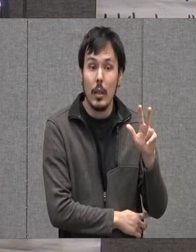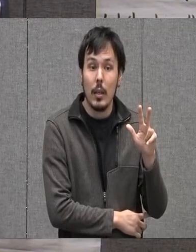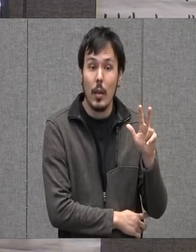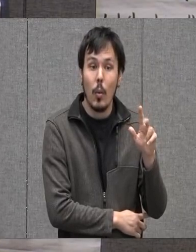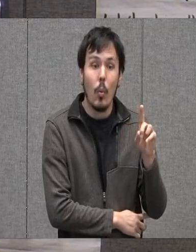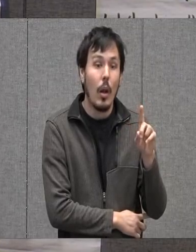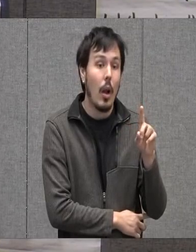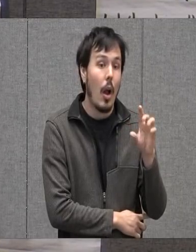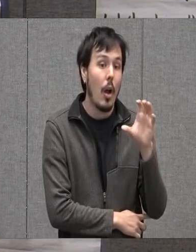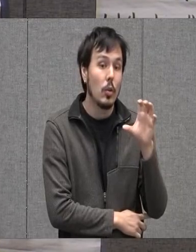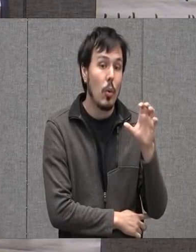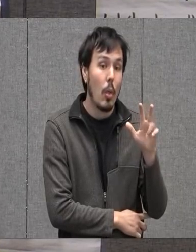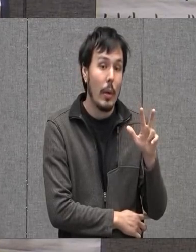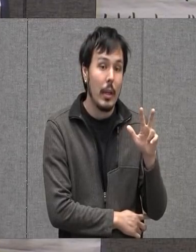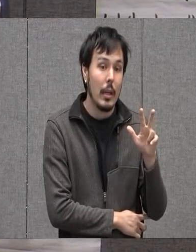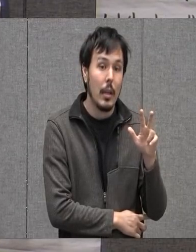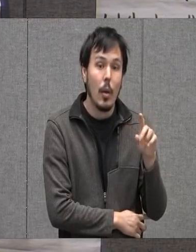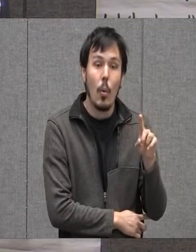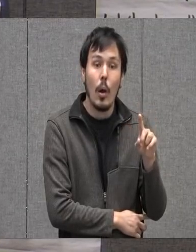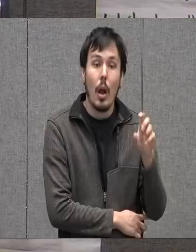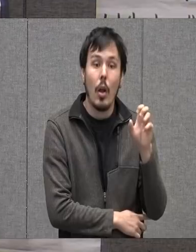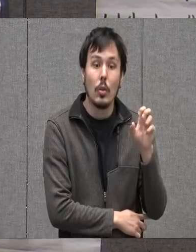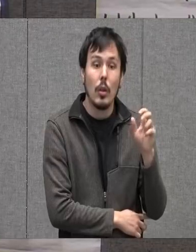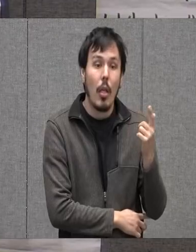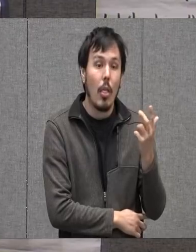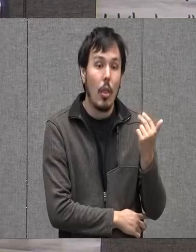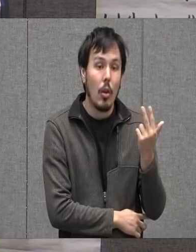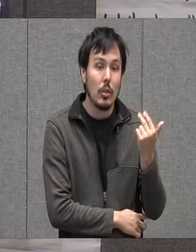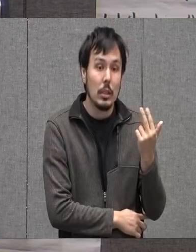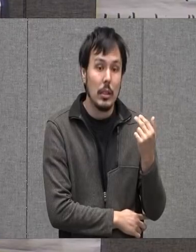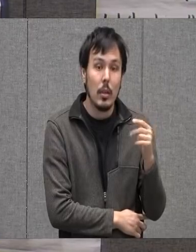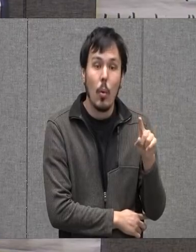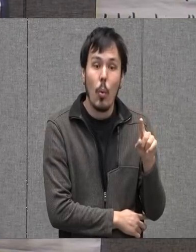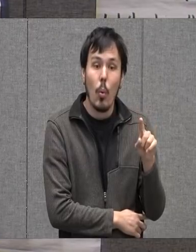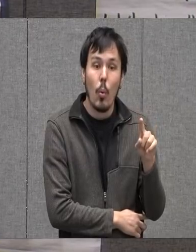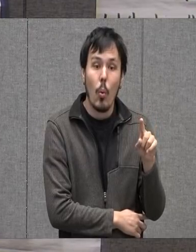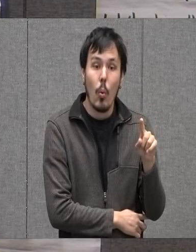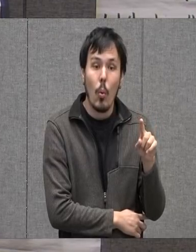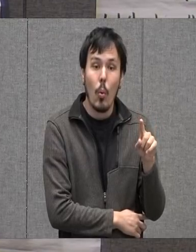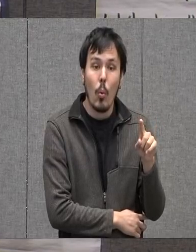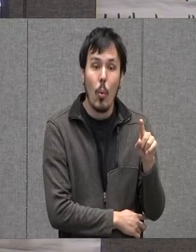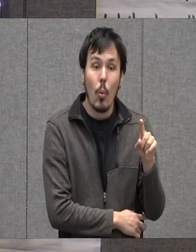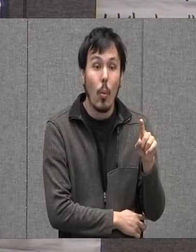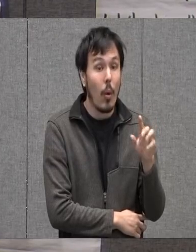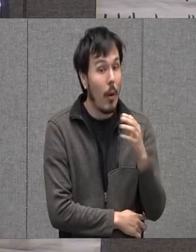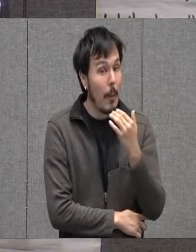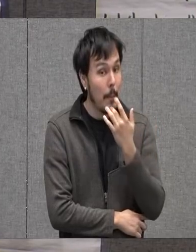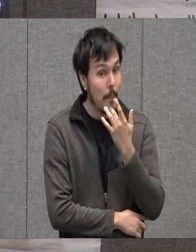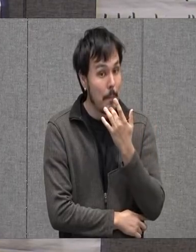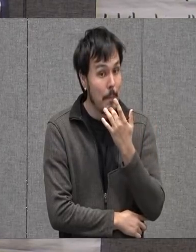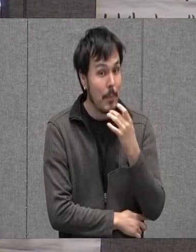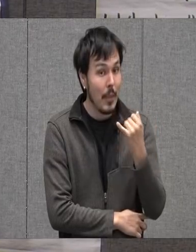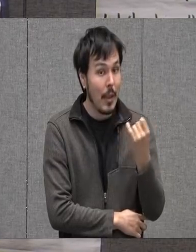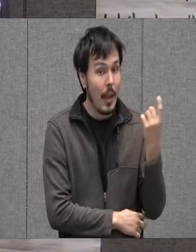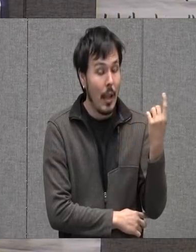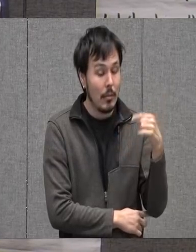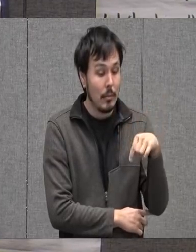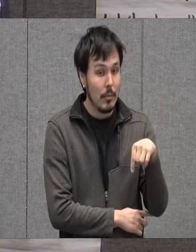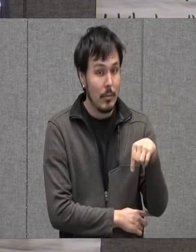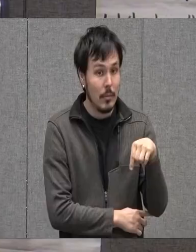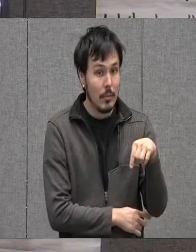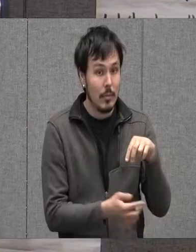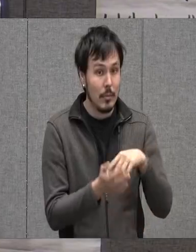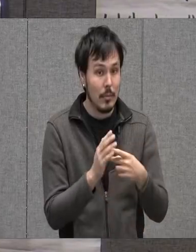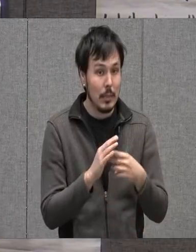93, 103, 113. Oh, I switched it around. We're going to go